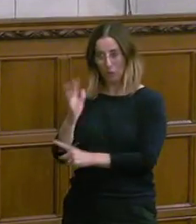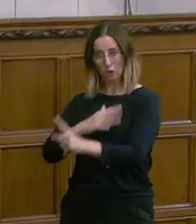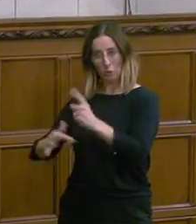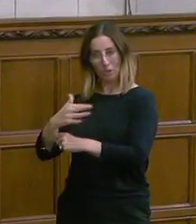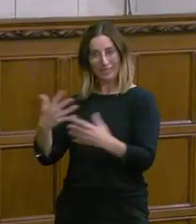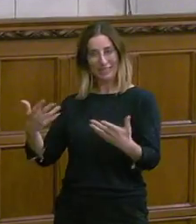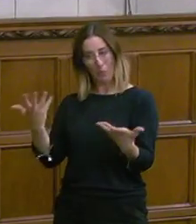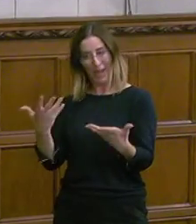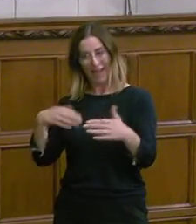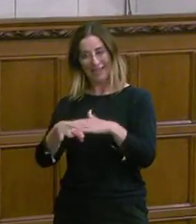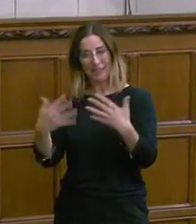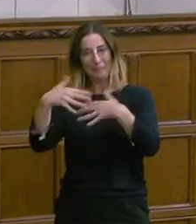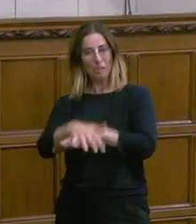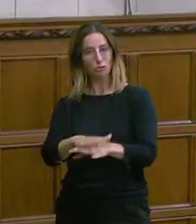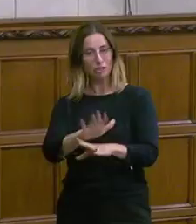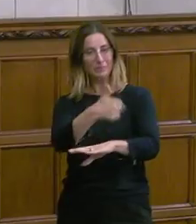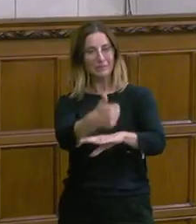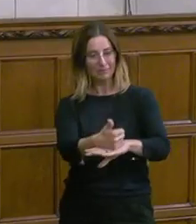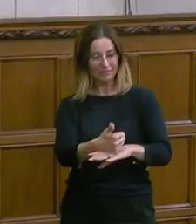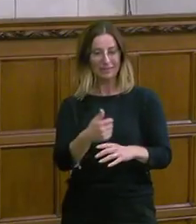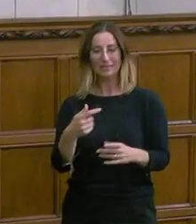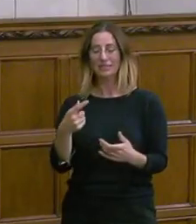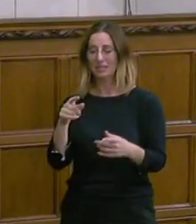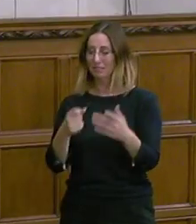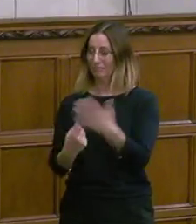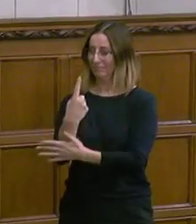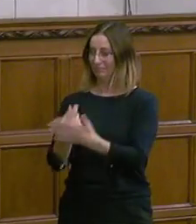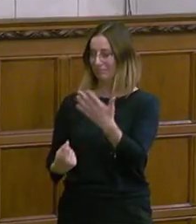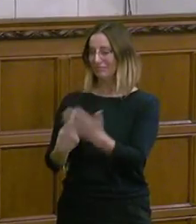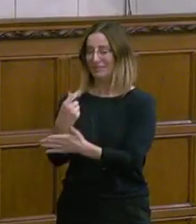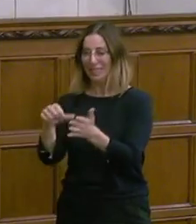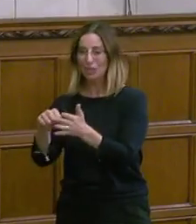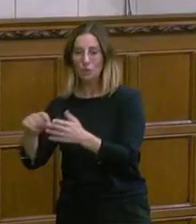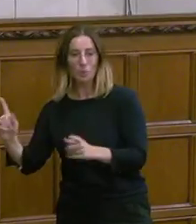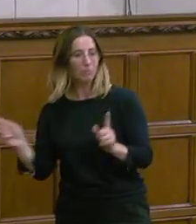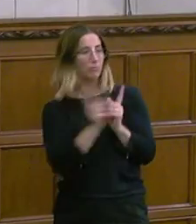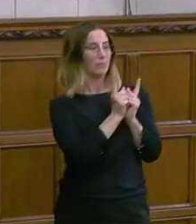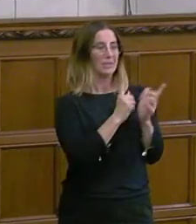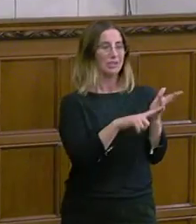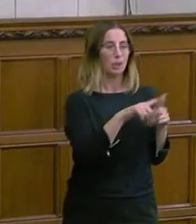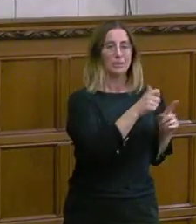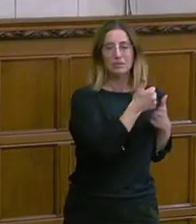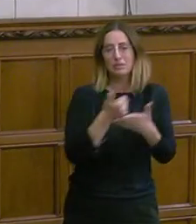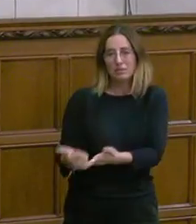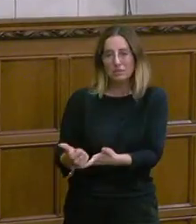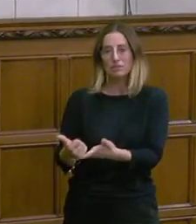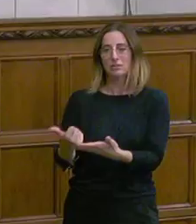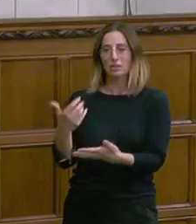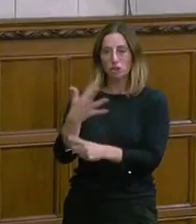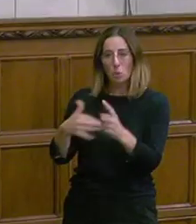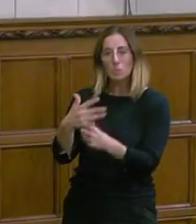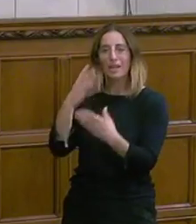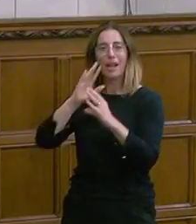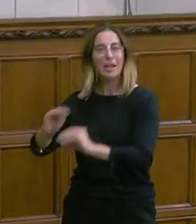And it says here that teachers of the deaf were his lifeline on so many occasions. Ollie then had some